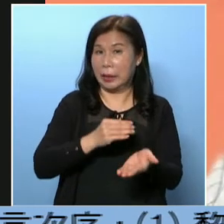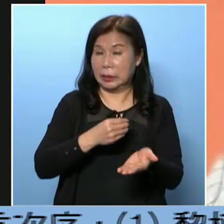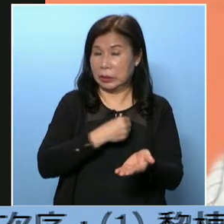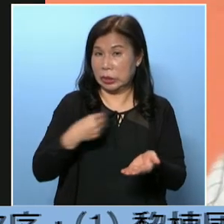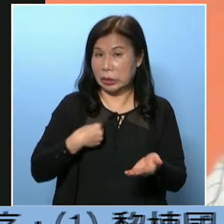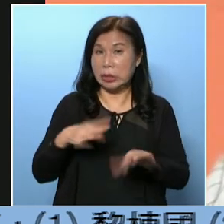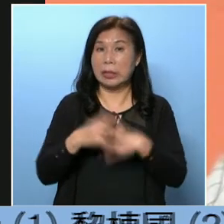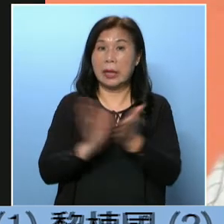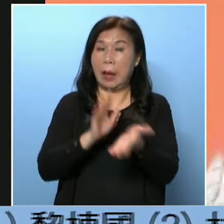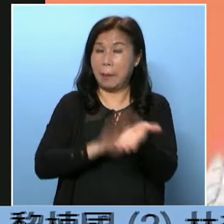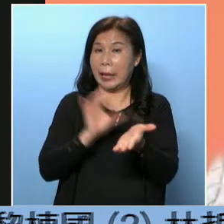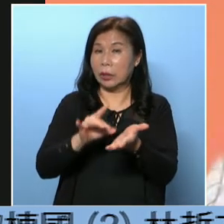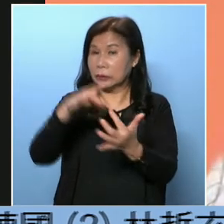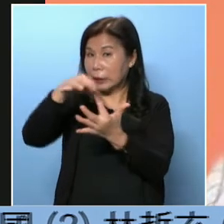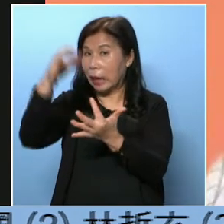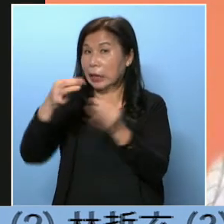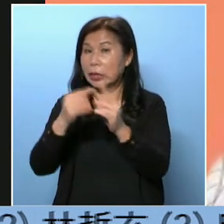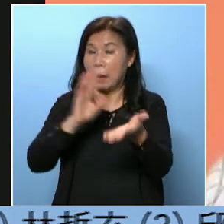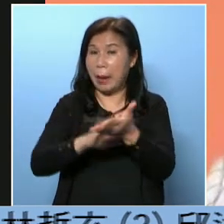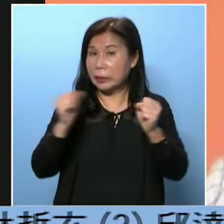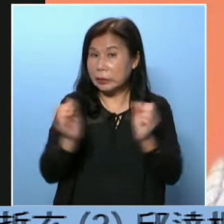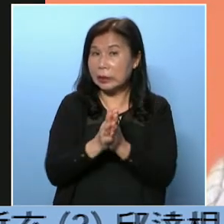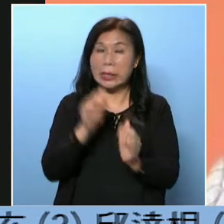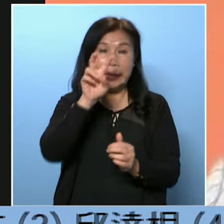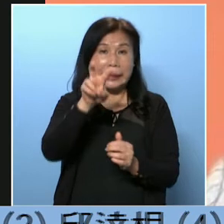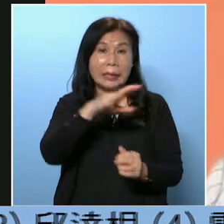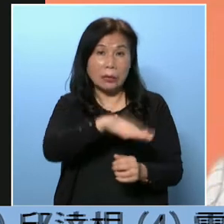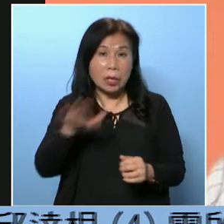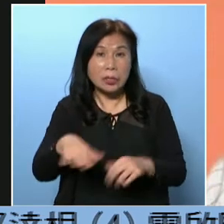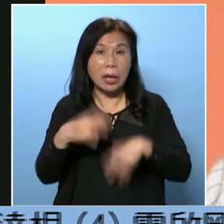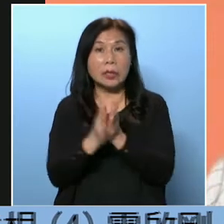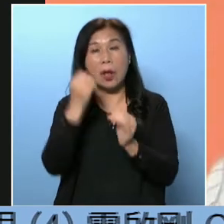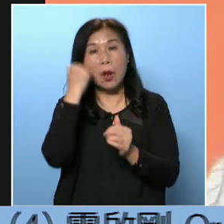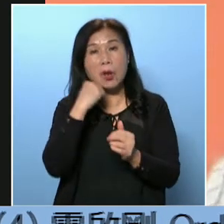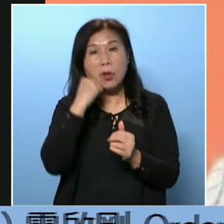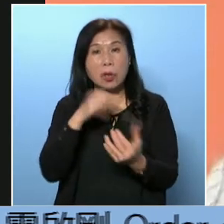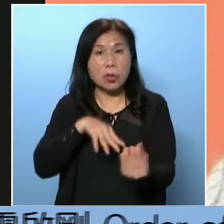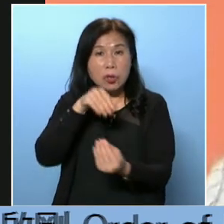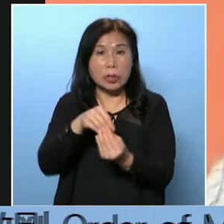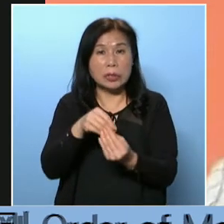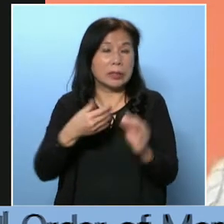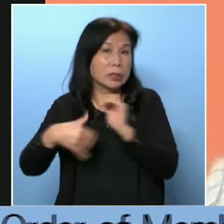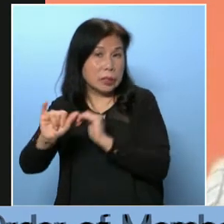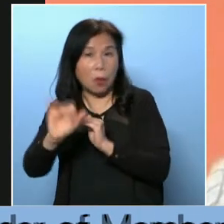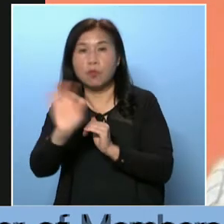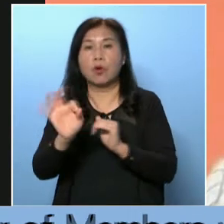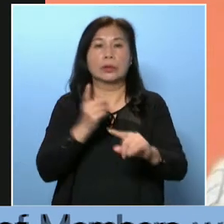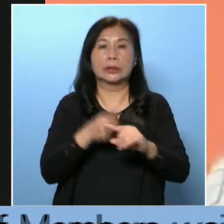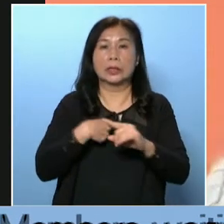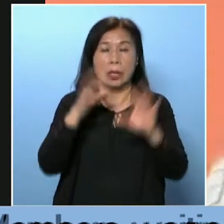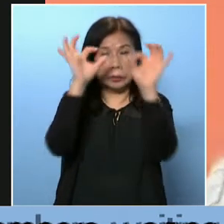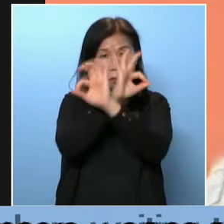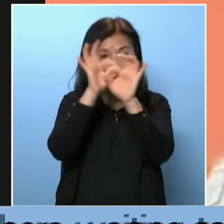doctor. The virus does discriminate. They don't pick on the children and they don't spare the elderly and the